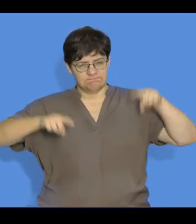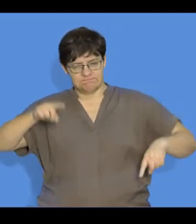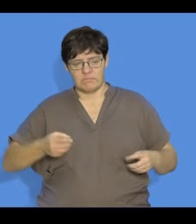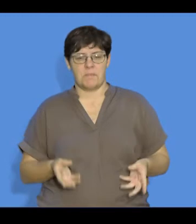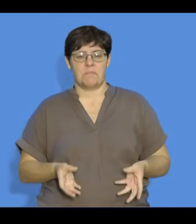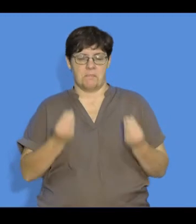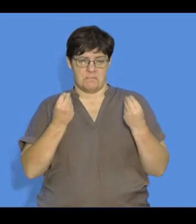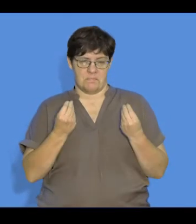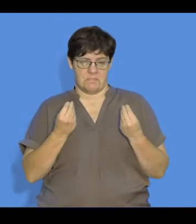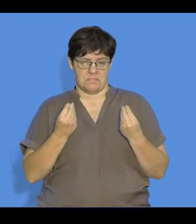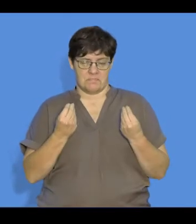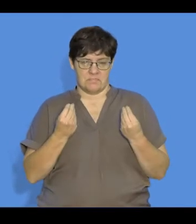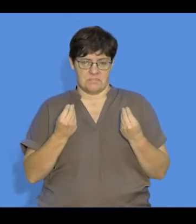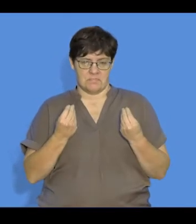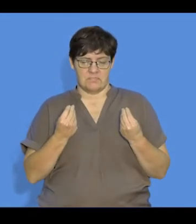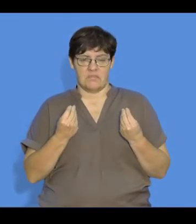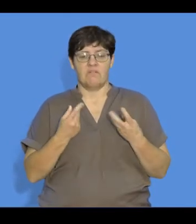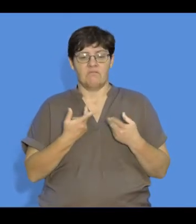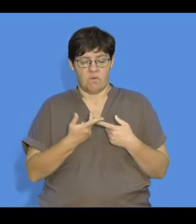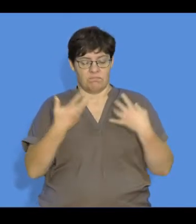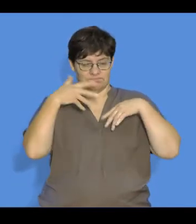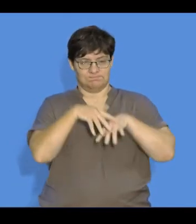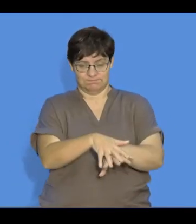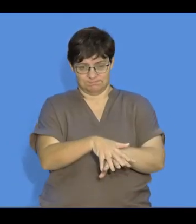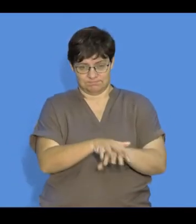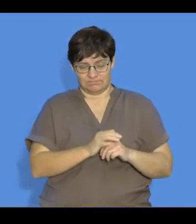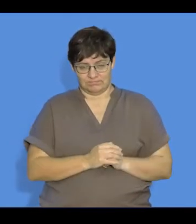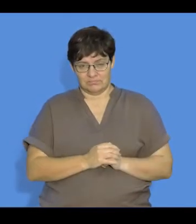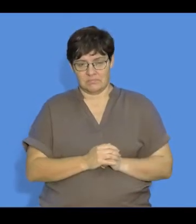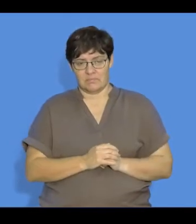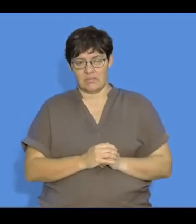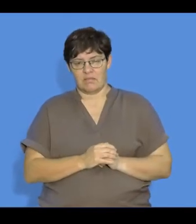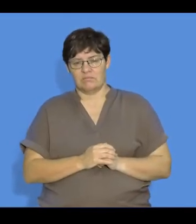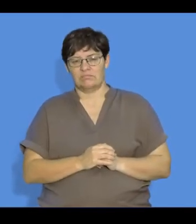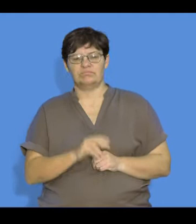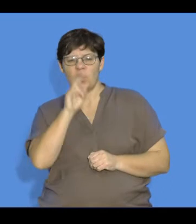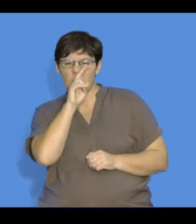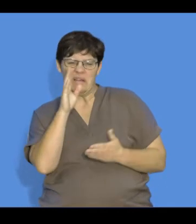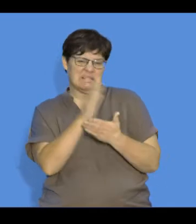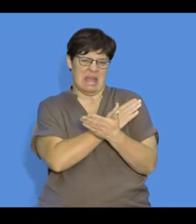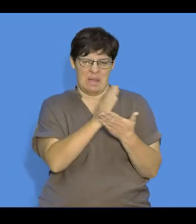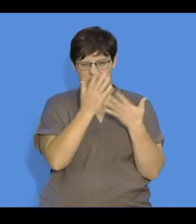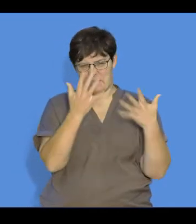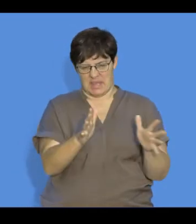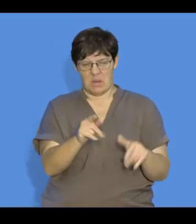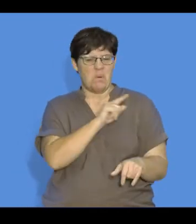get in as far as, the combination circuit are concerned. So we're only going to look at some of them because of time constraints. So